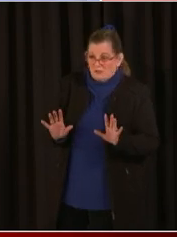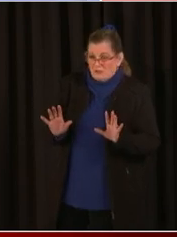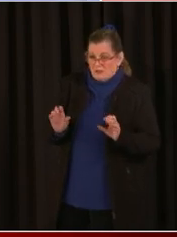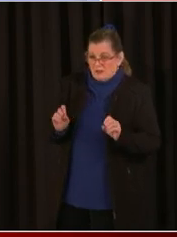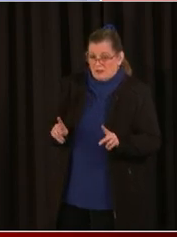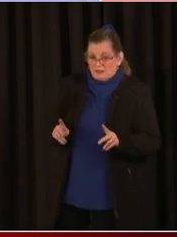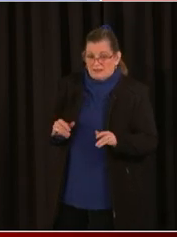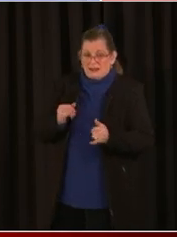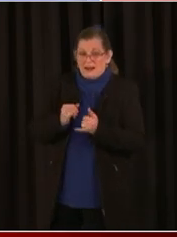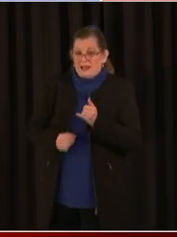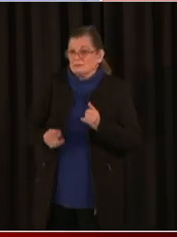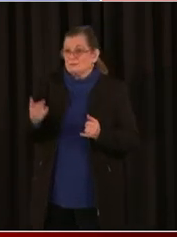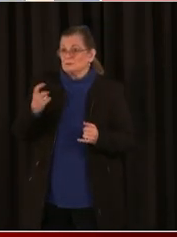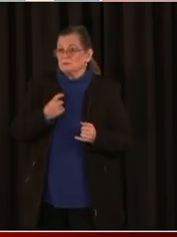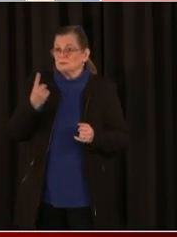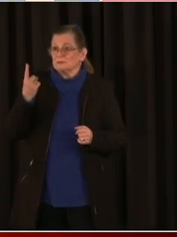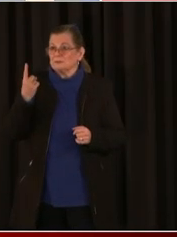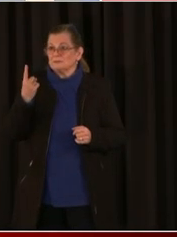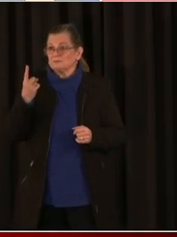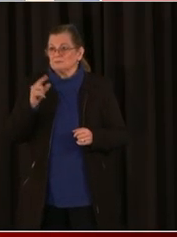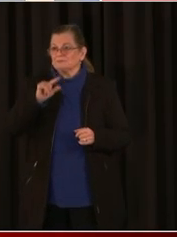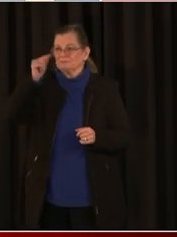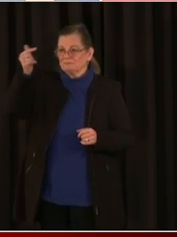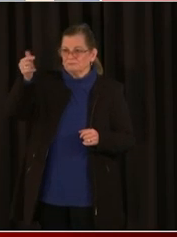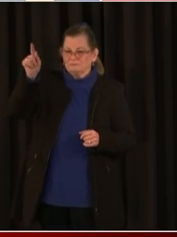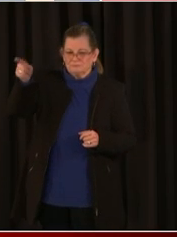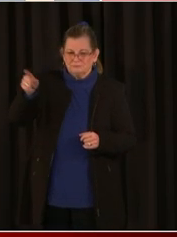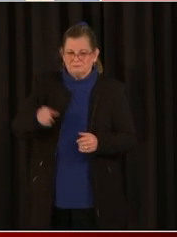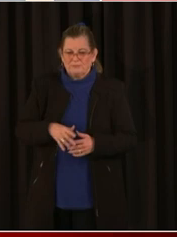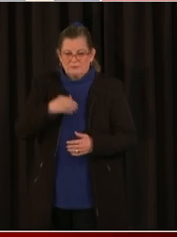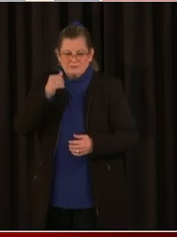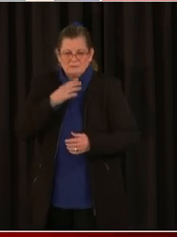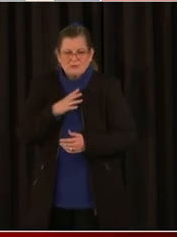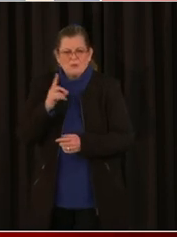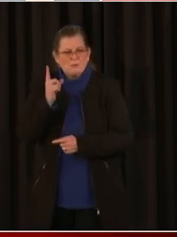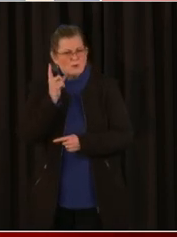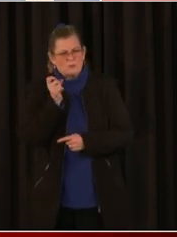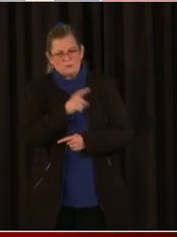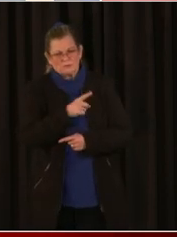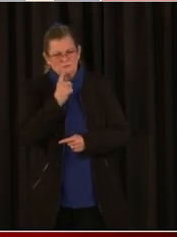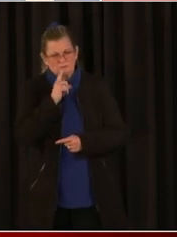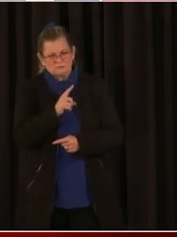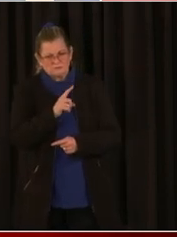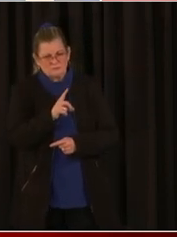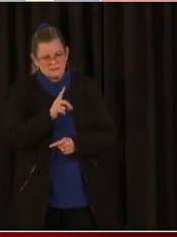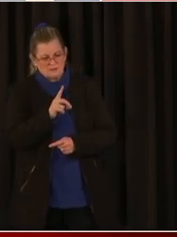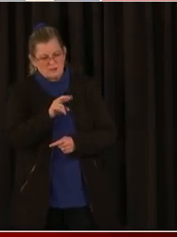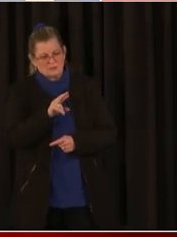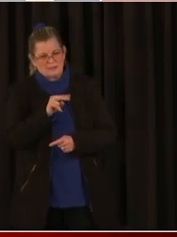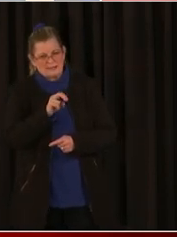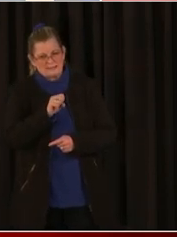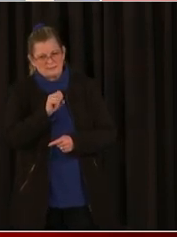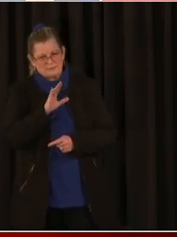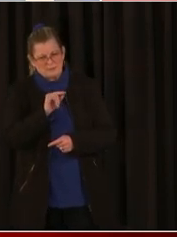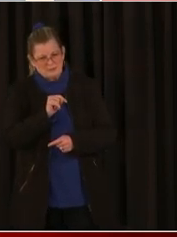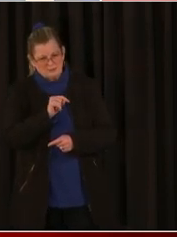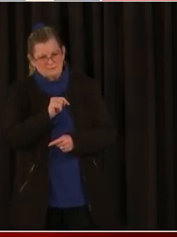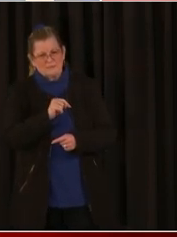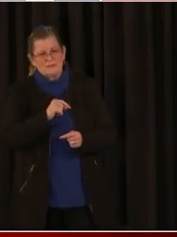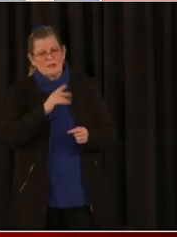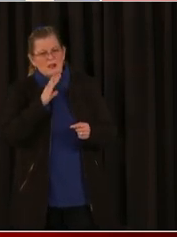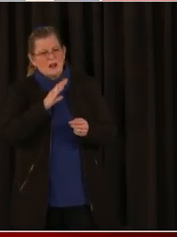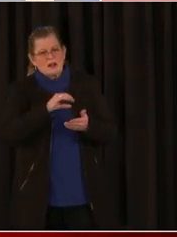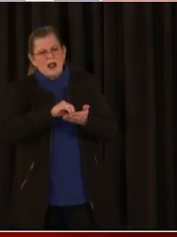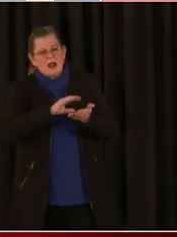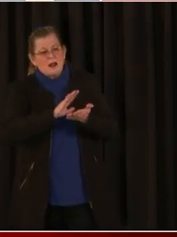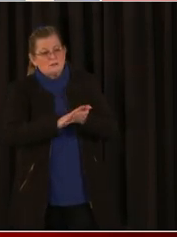Okay. Okay, last question. This question for Dr. Nesbitt. I'm sure health directors across the country are